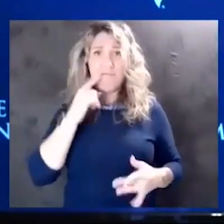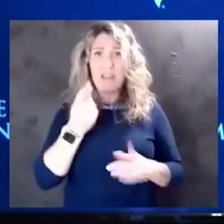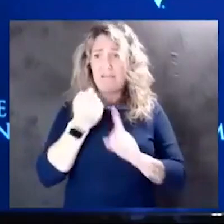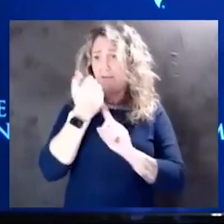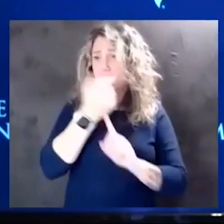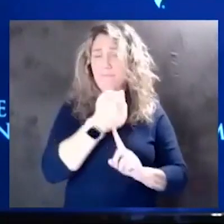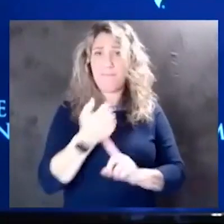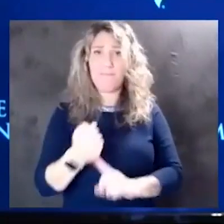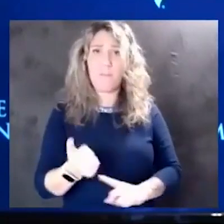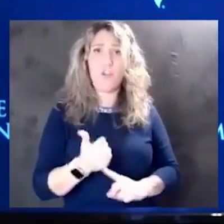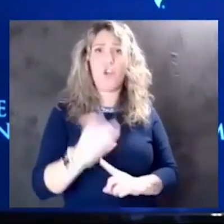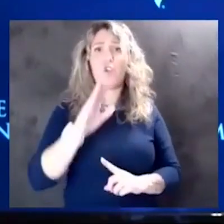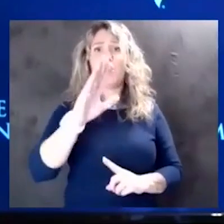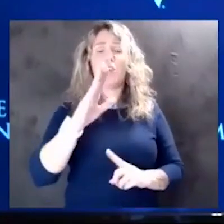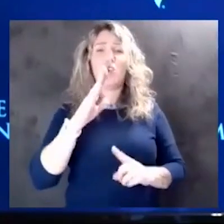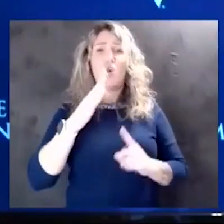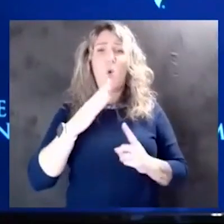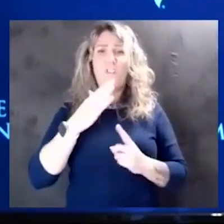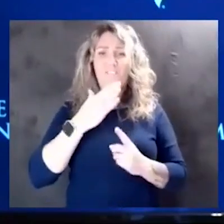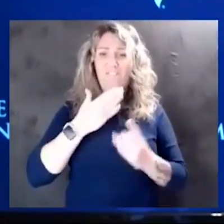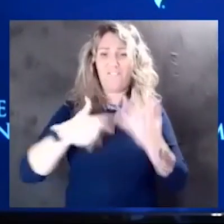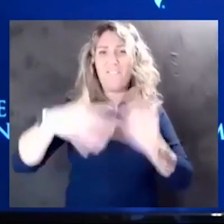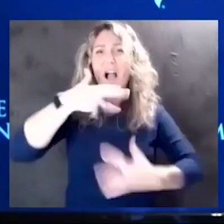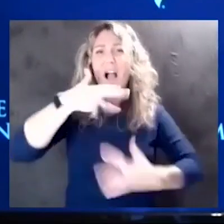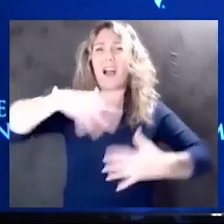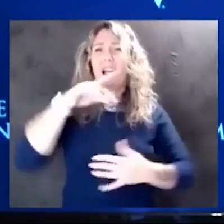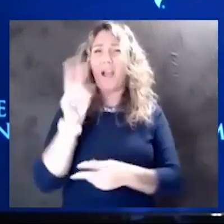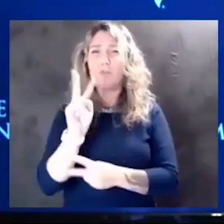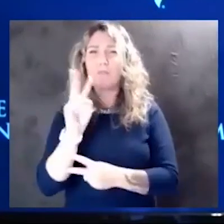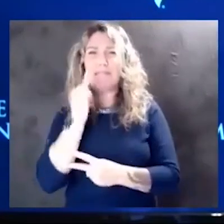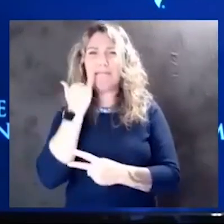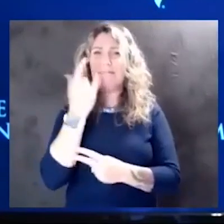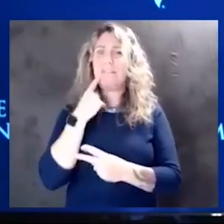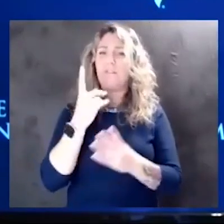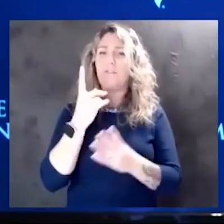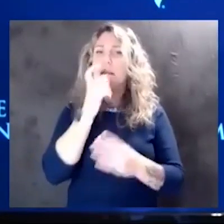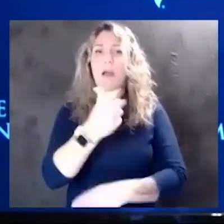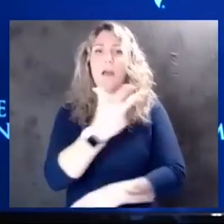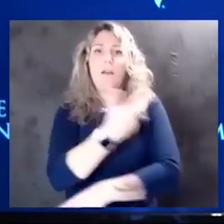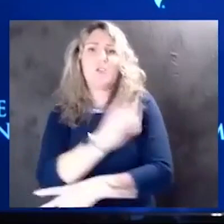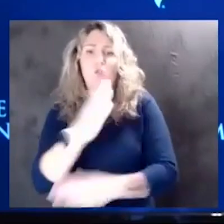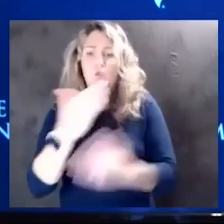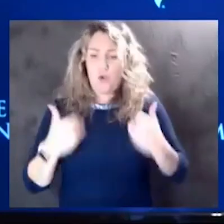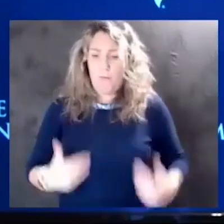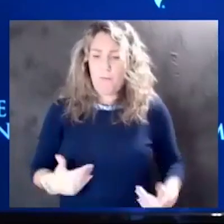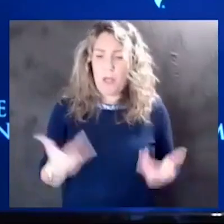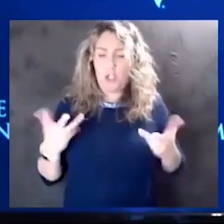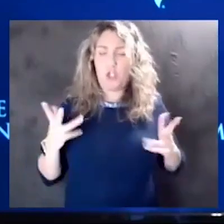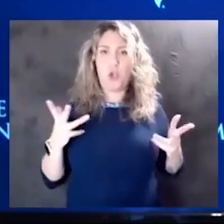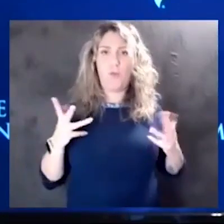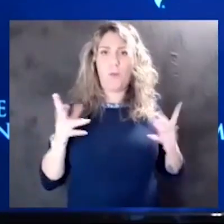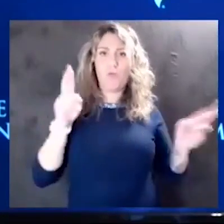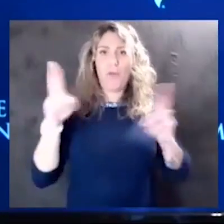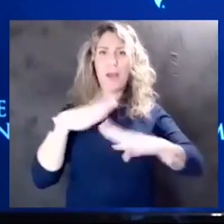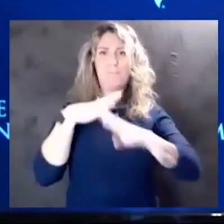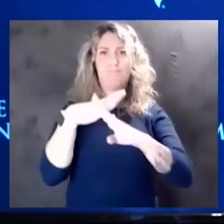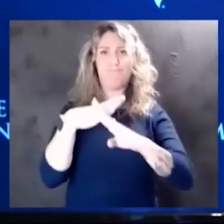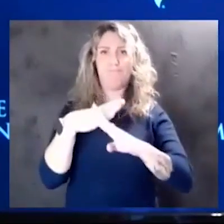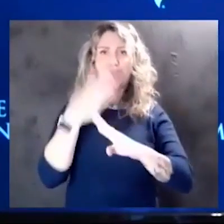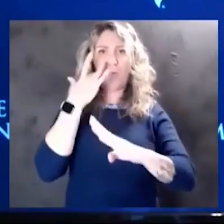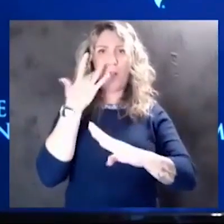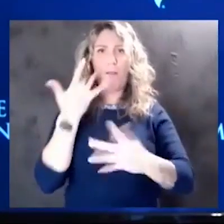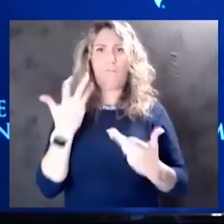much more rapidly than if you're not vaccinated. And so your body has already got its host defense ready to go because you have been vaccinated